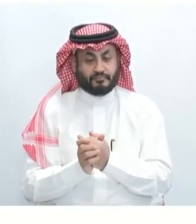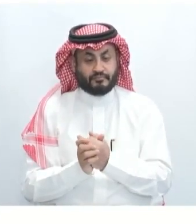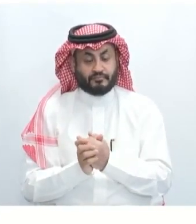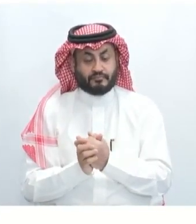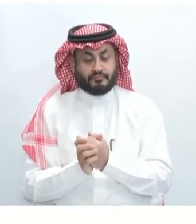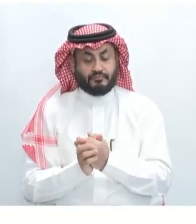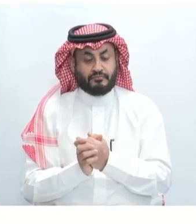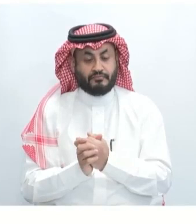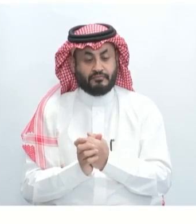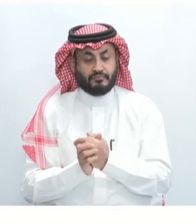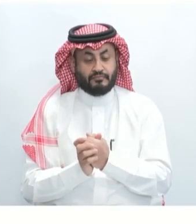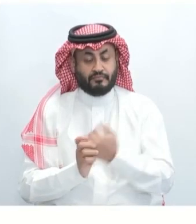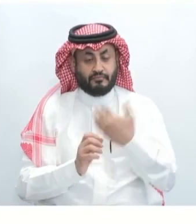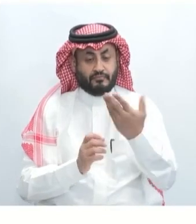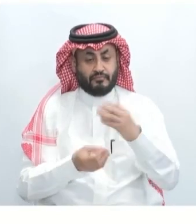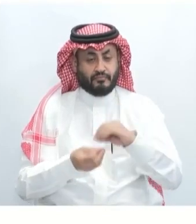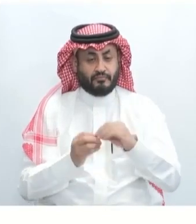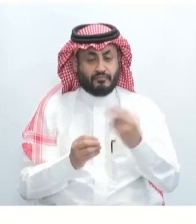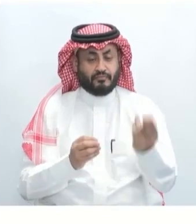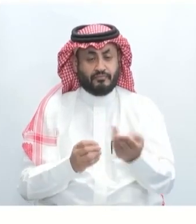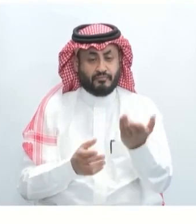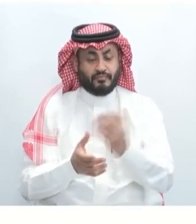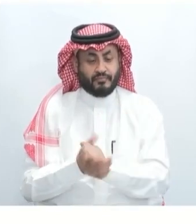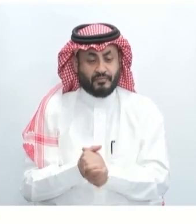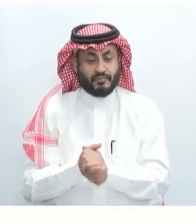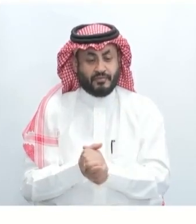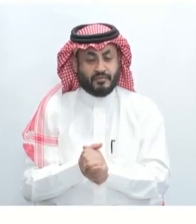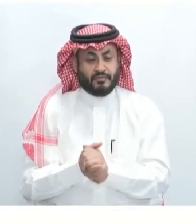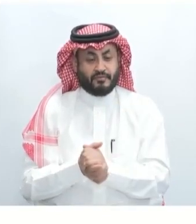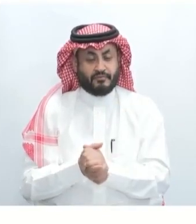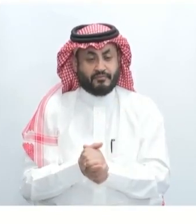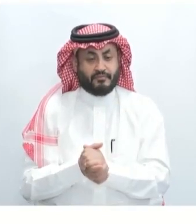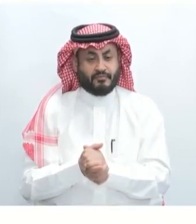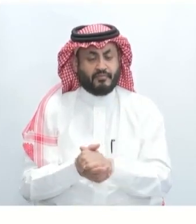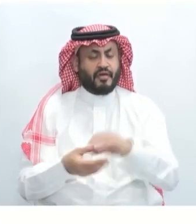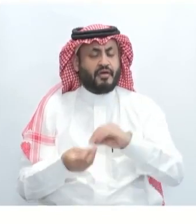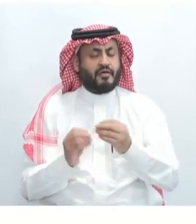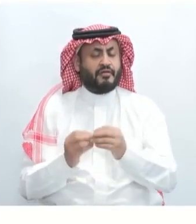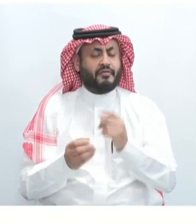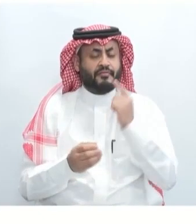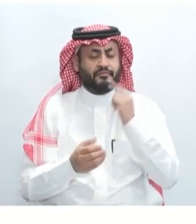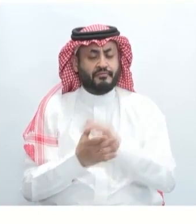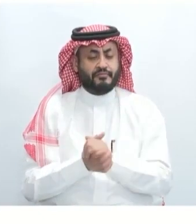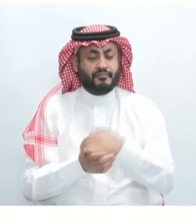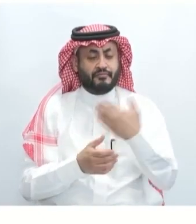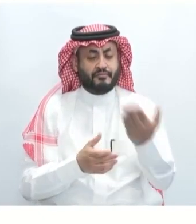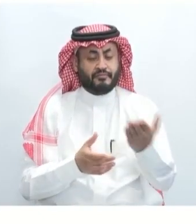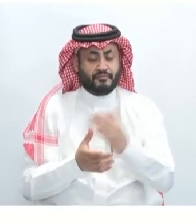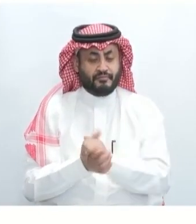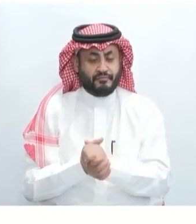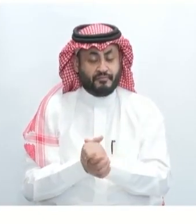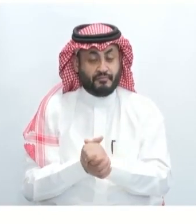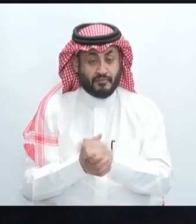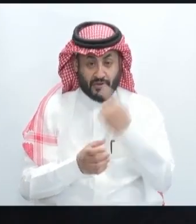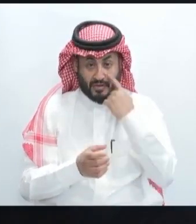And full stop. Okay, so let's start with the first one. It's not red. What is the color here? This is the red. Perfect. But